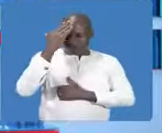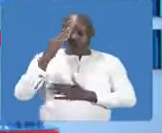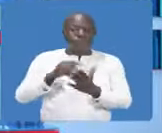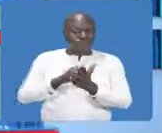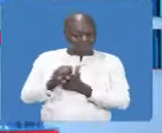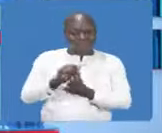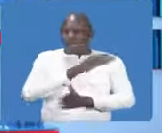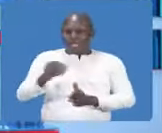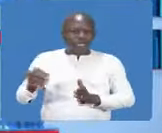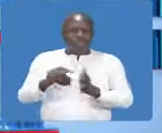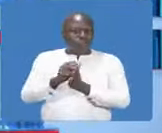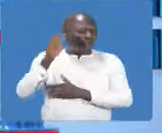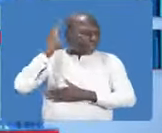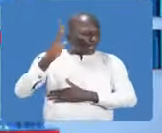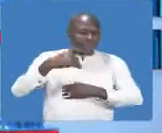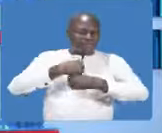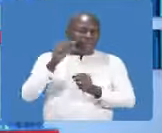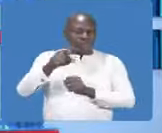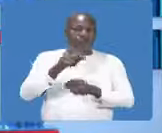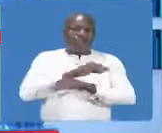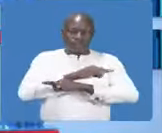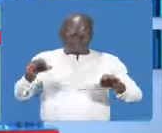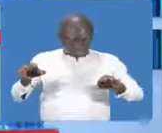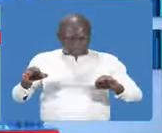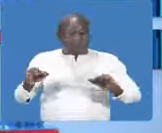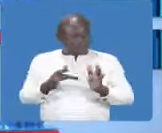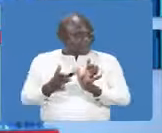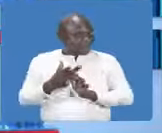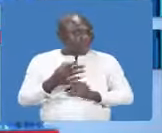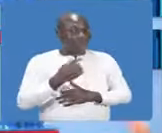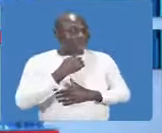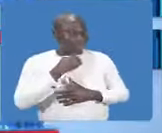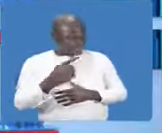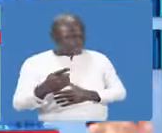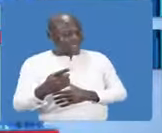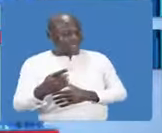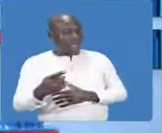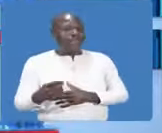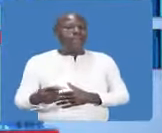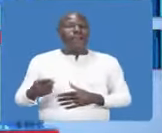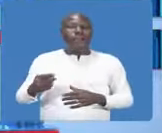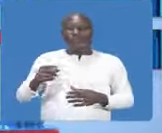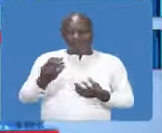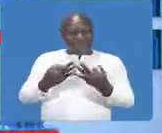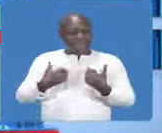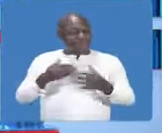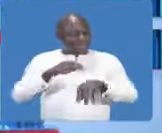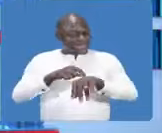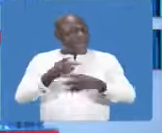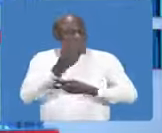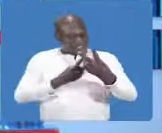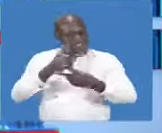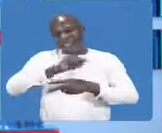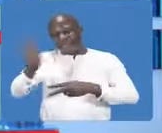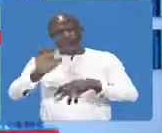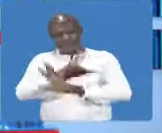the truth and the truth shall set you free na mo be hu no kra no ama no kra no ama mo aye ade hye wo ya da age a kosa Church